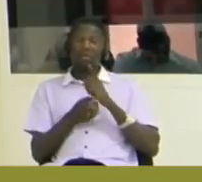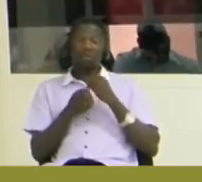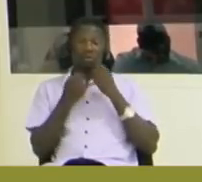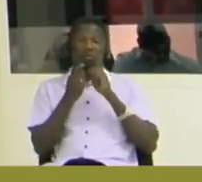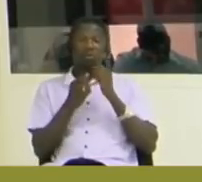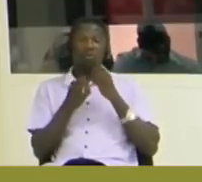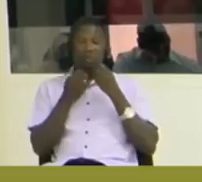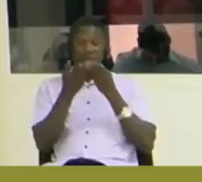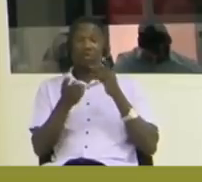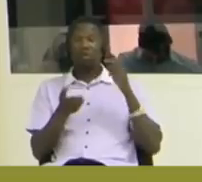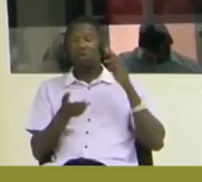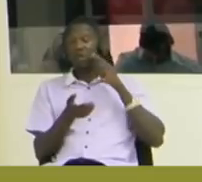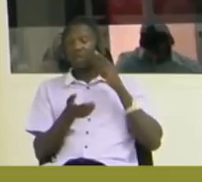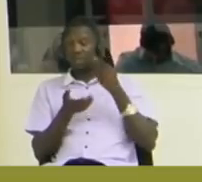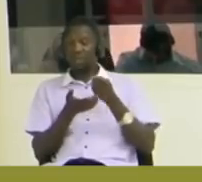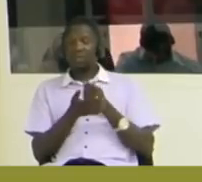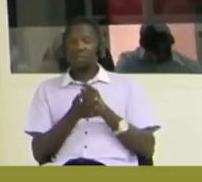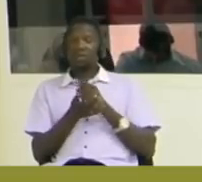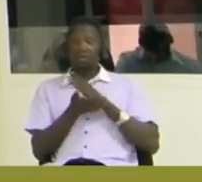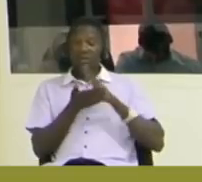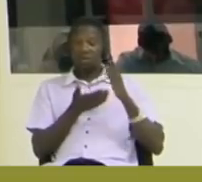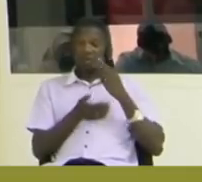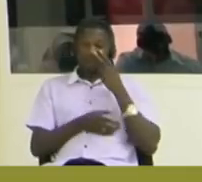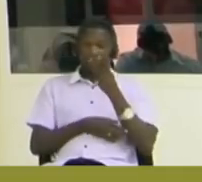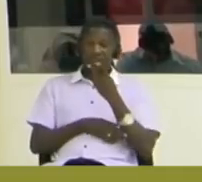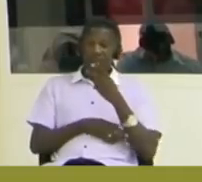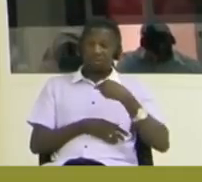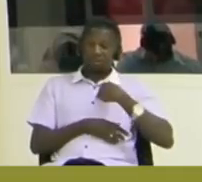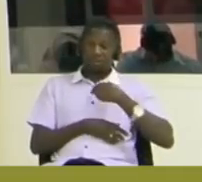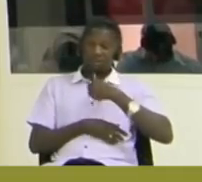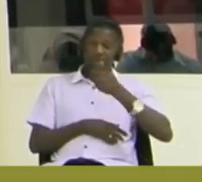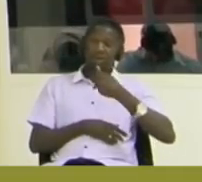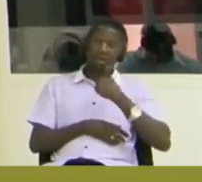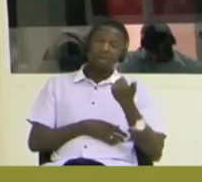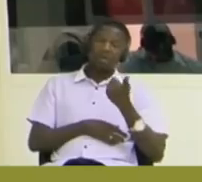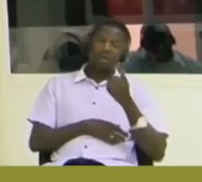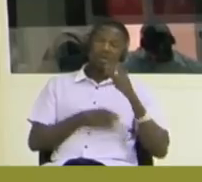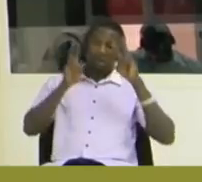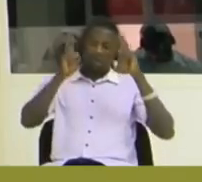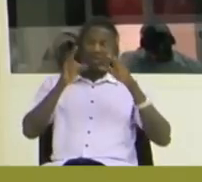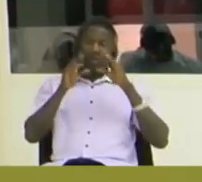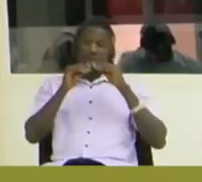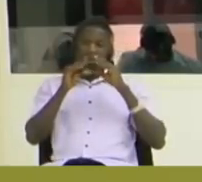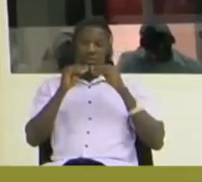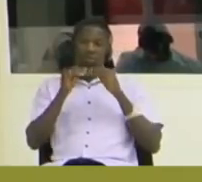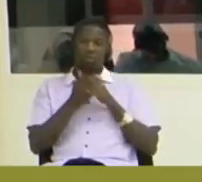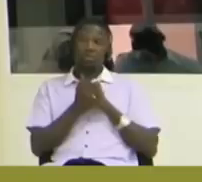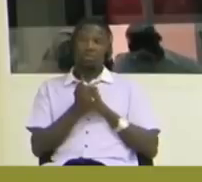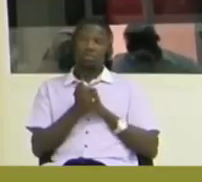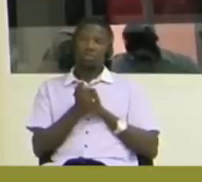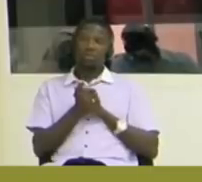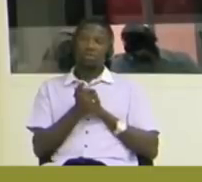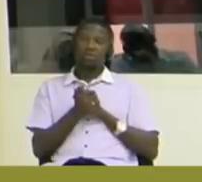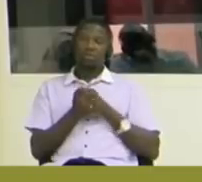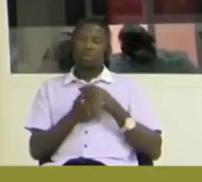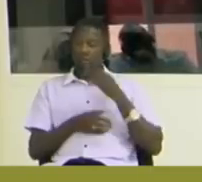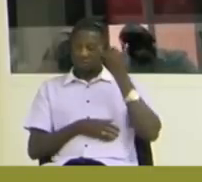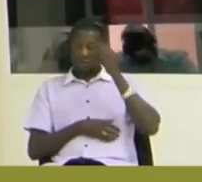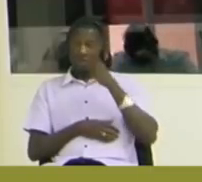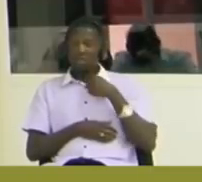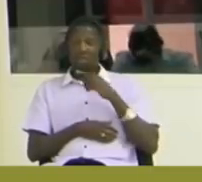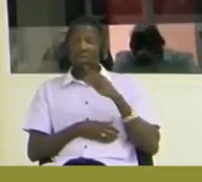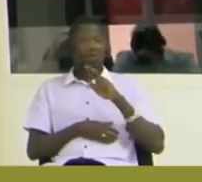day, apart from just seeing me and Jame talk. I do not suggest that any witness heard what